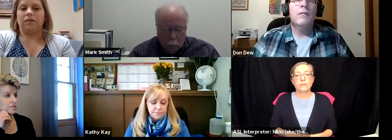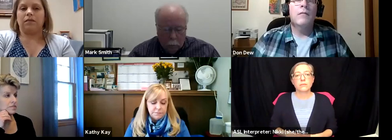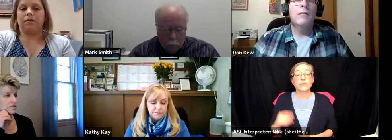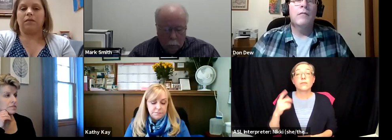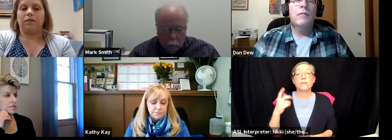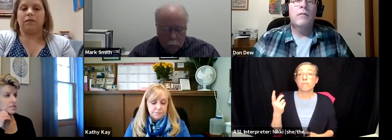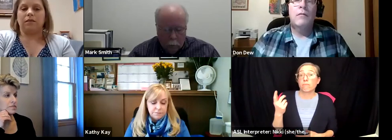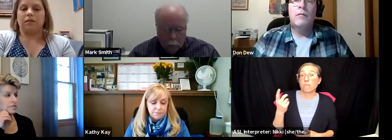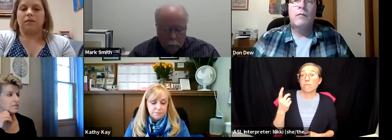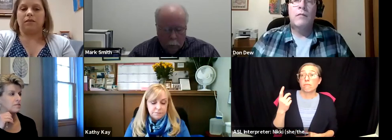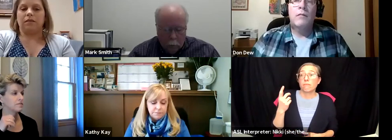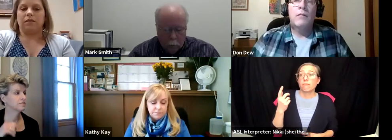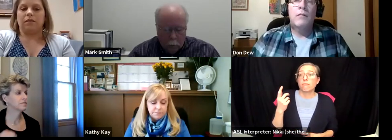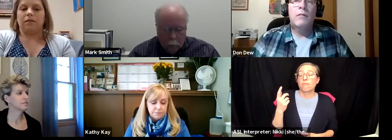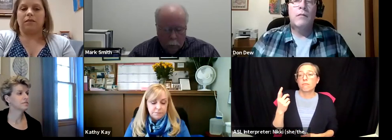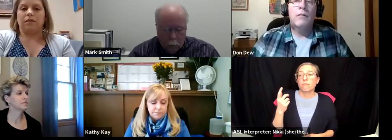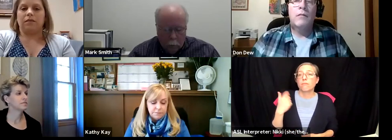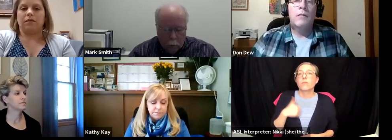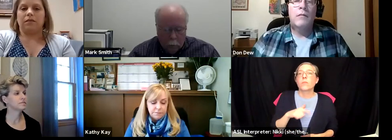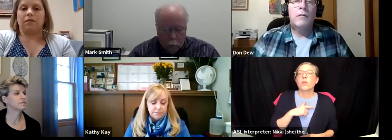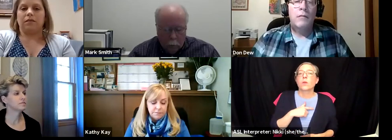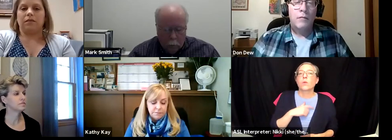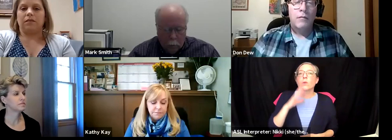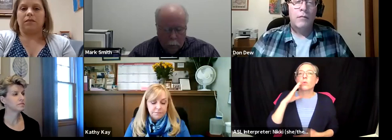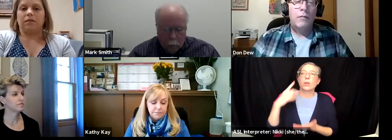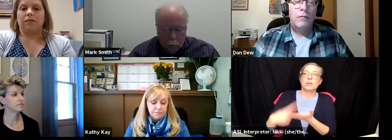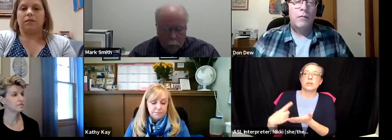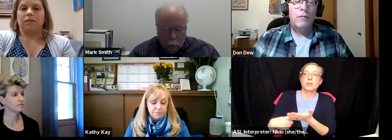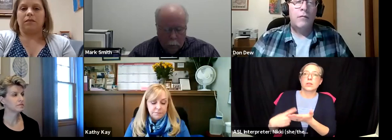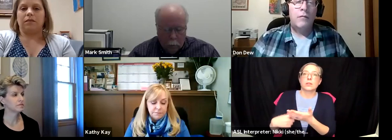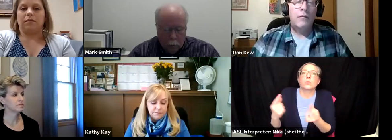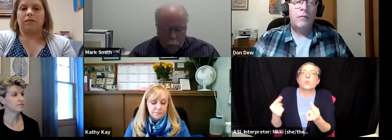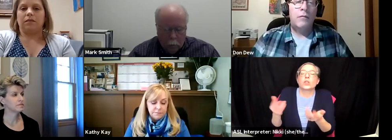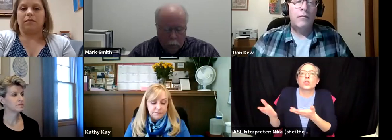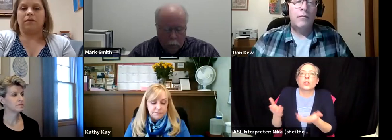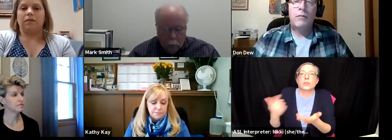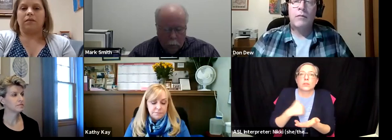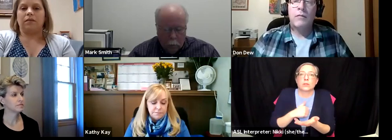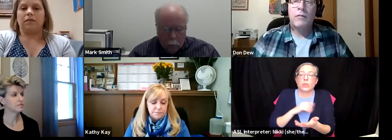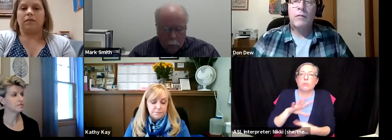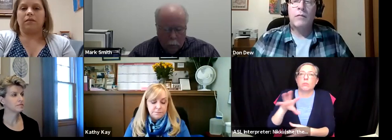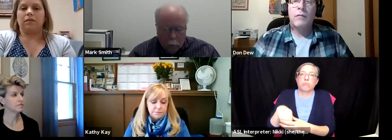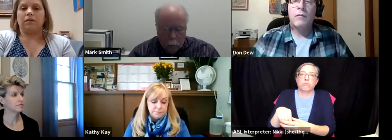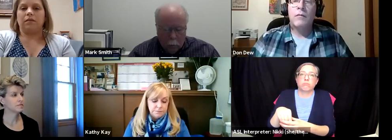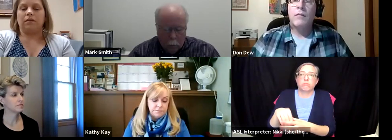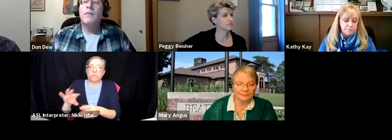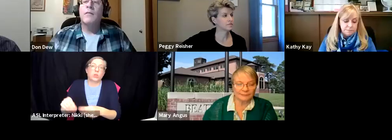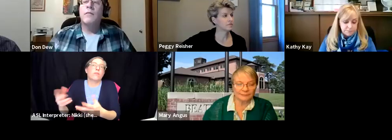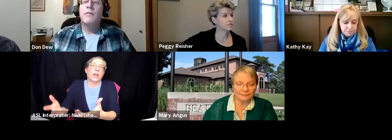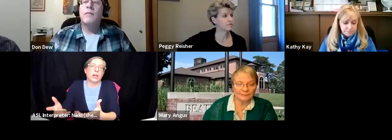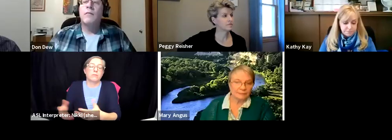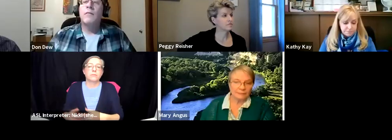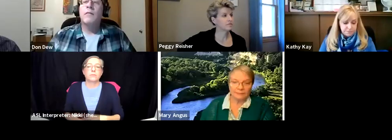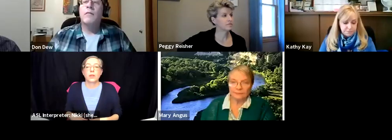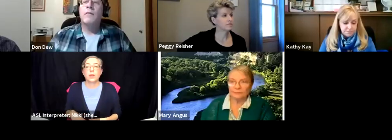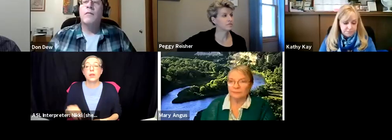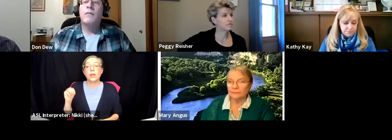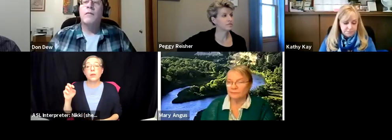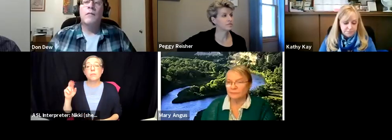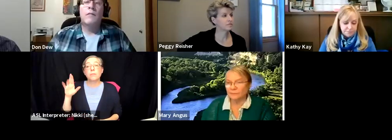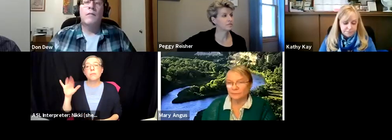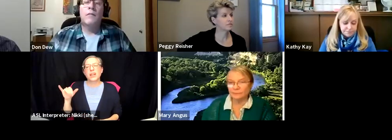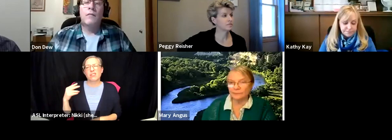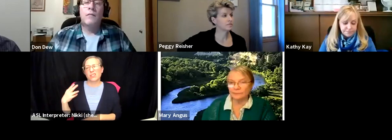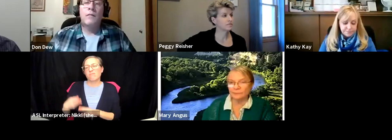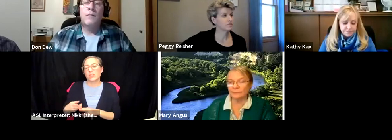assistance and the different types of services that are included in that. And Mary kind of indicated that earlier when